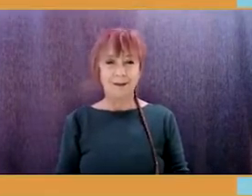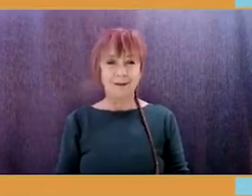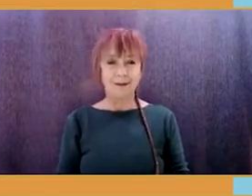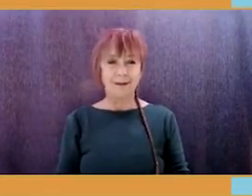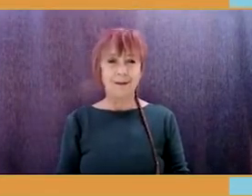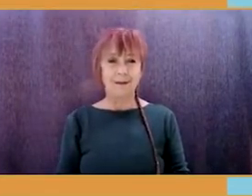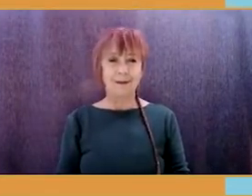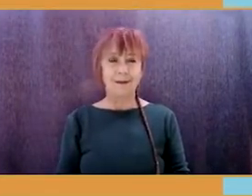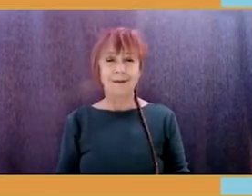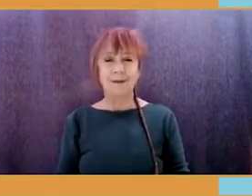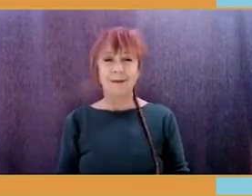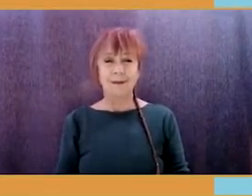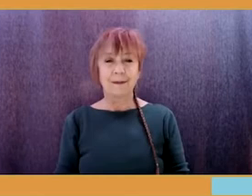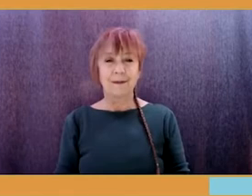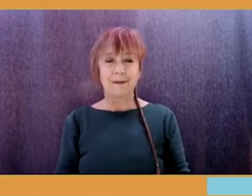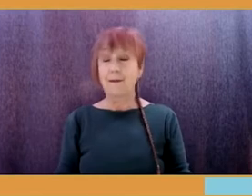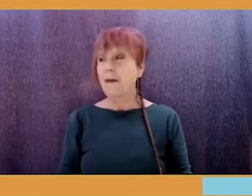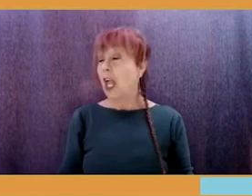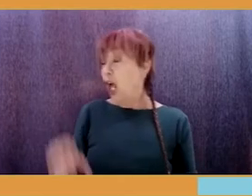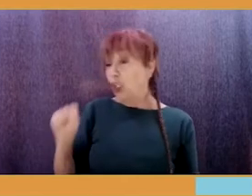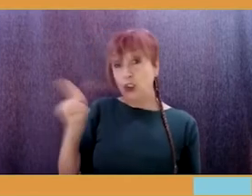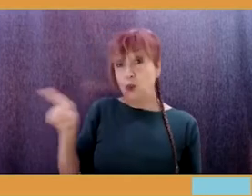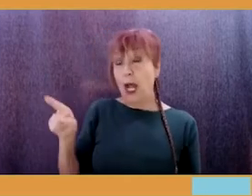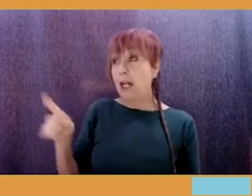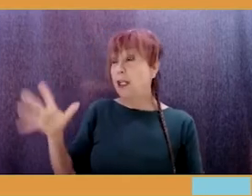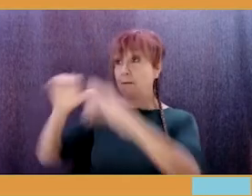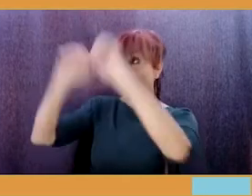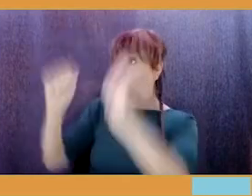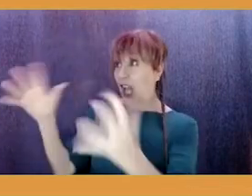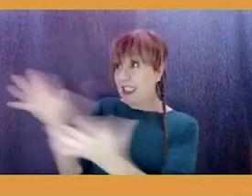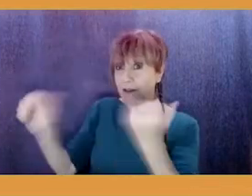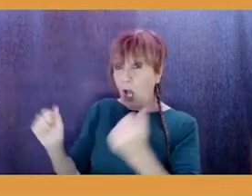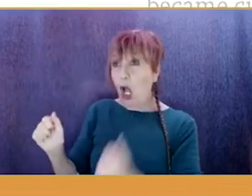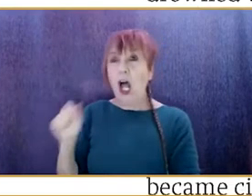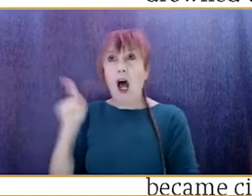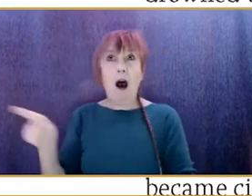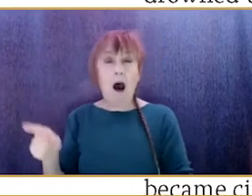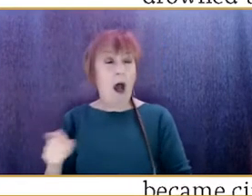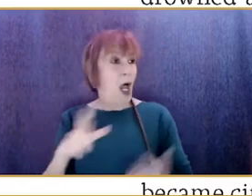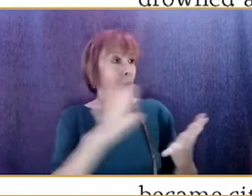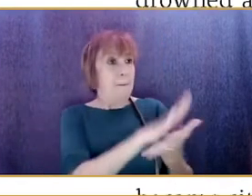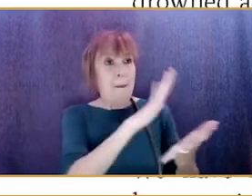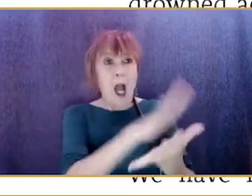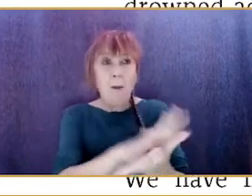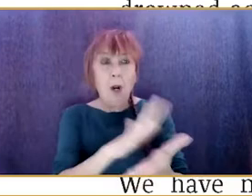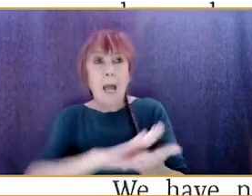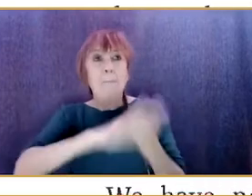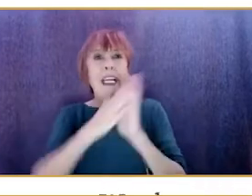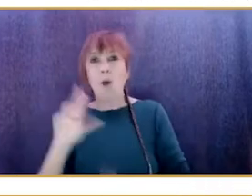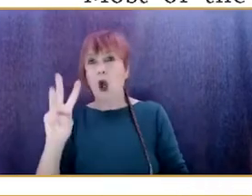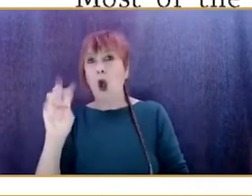Susie F. Garcia begins Susan Briante is Defacing the Monument Weaponizes, documents surrounding